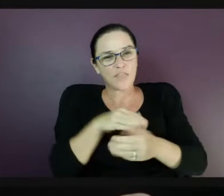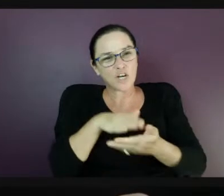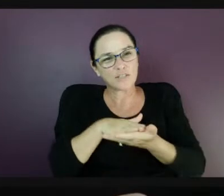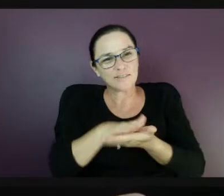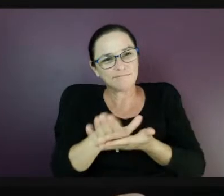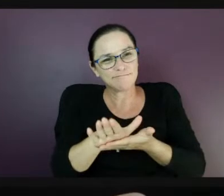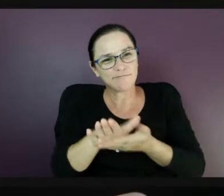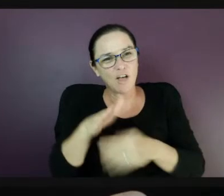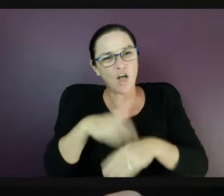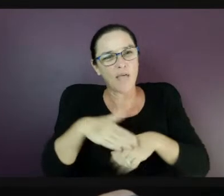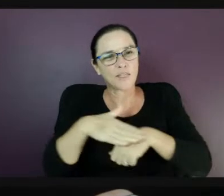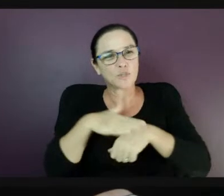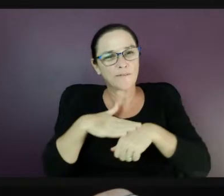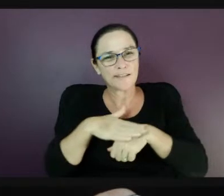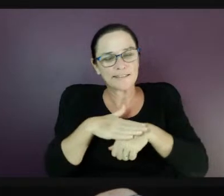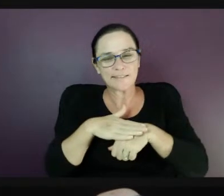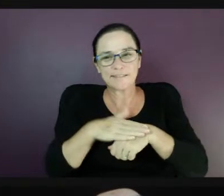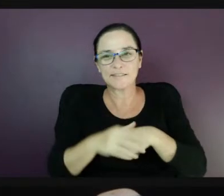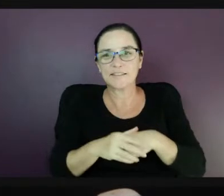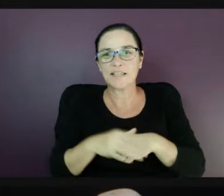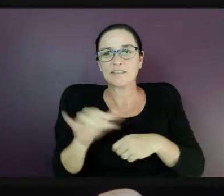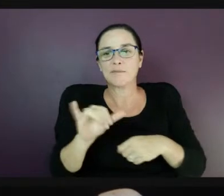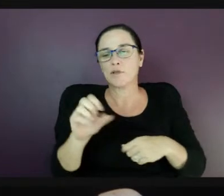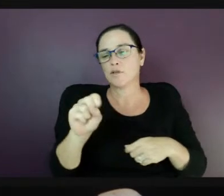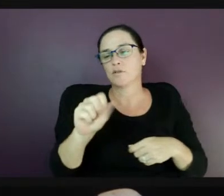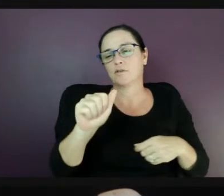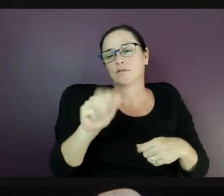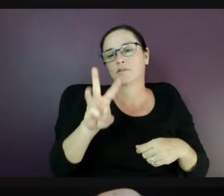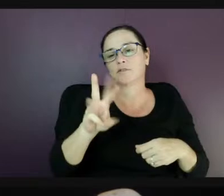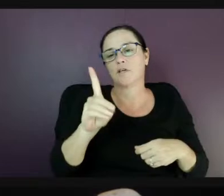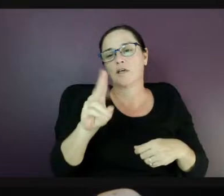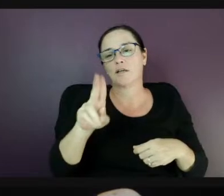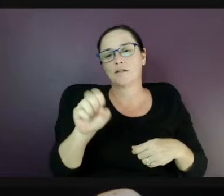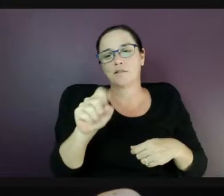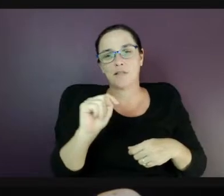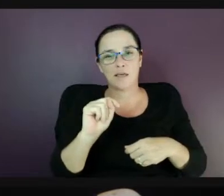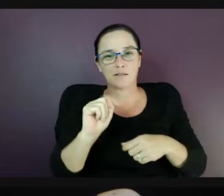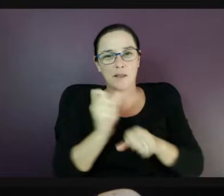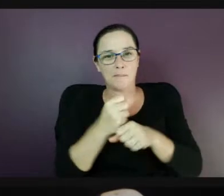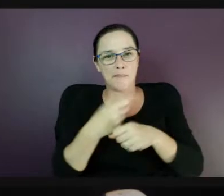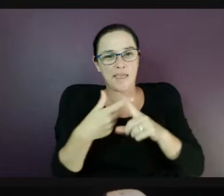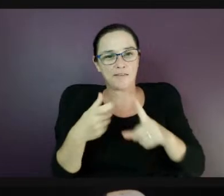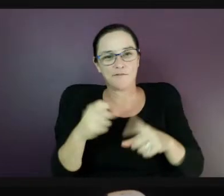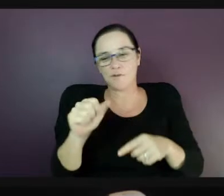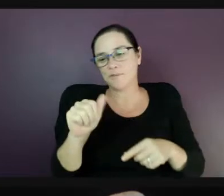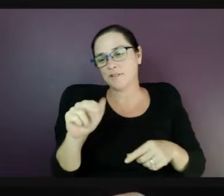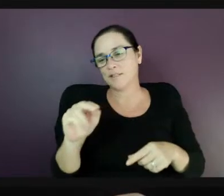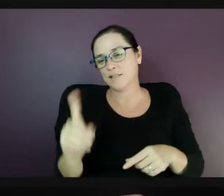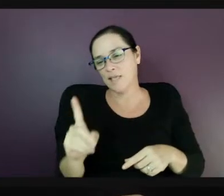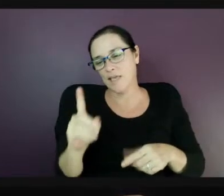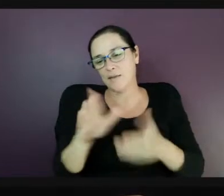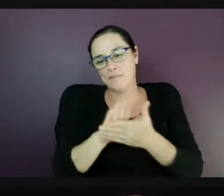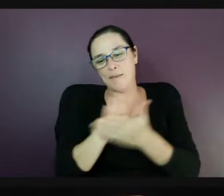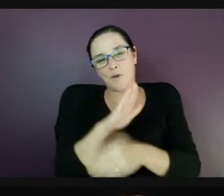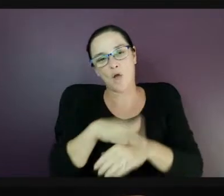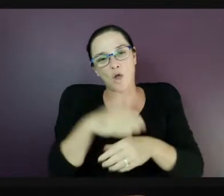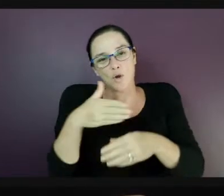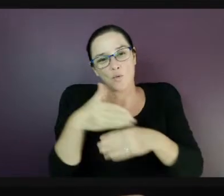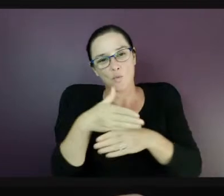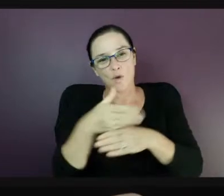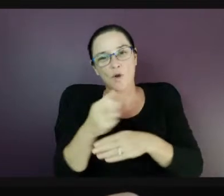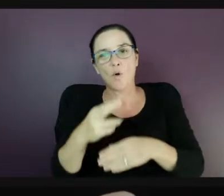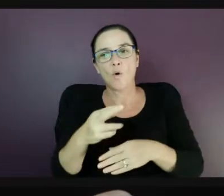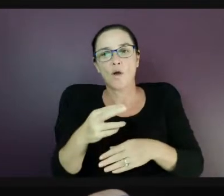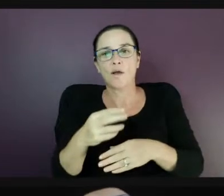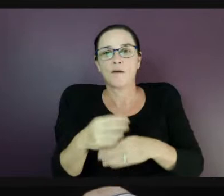surface there, similar to sawdust generated by sandpaper on wood, or rubber that comes